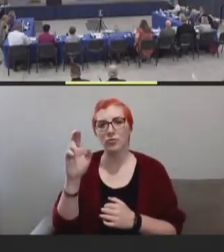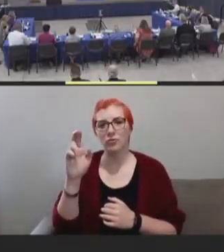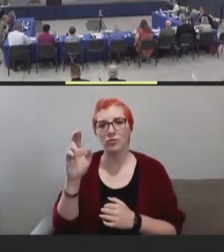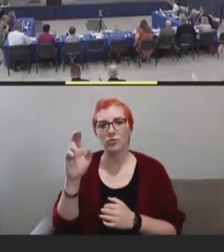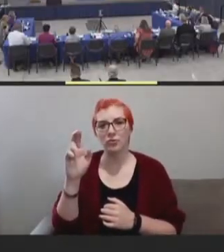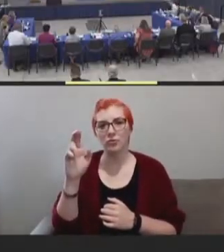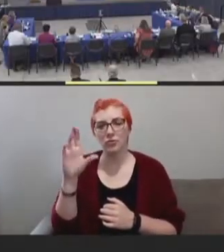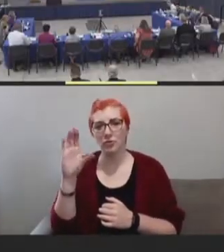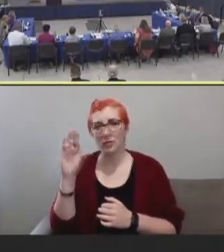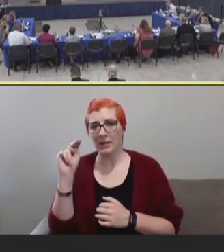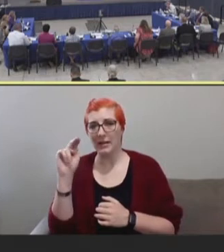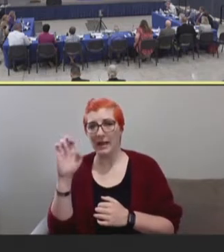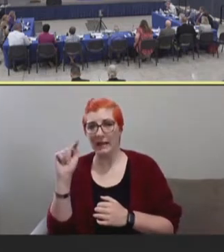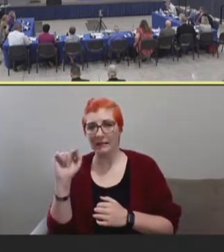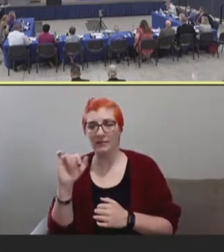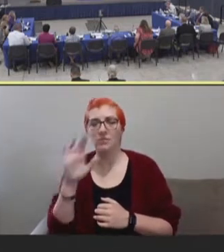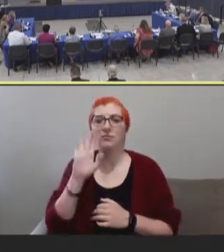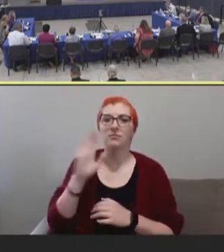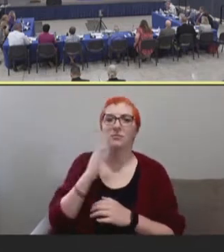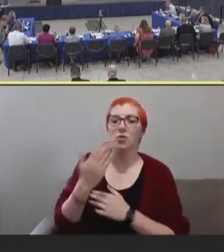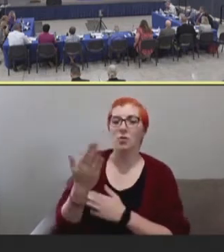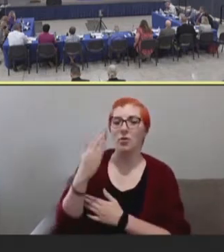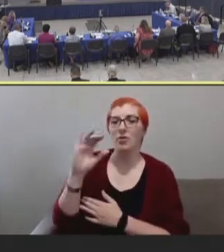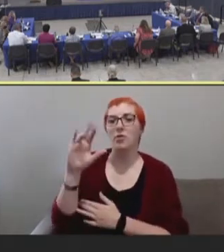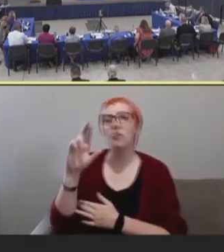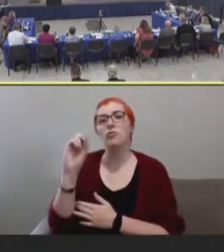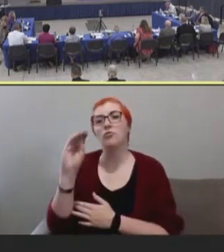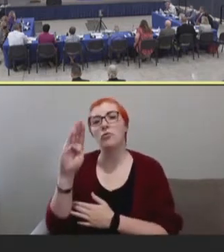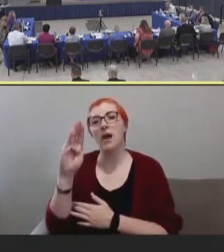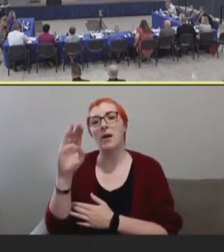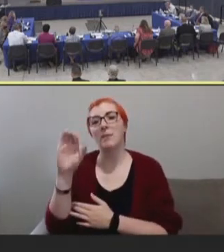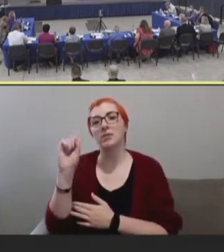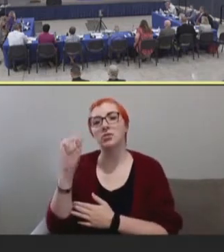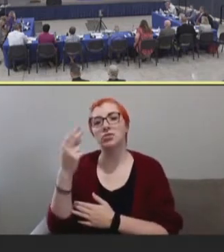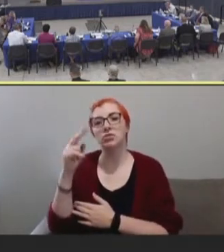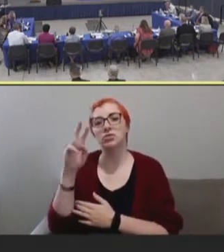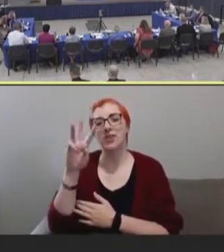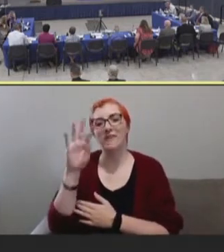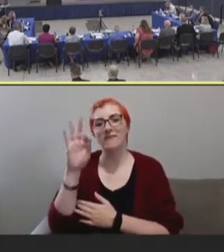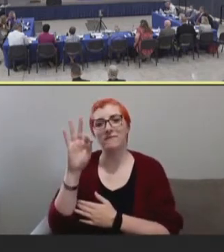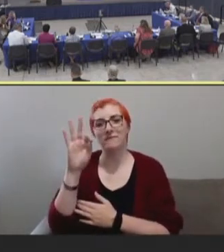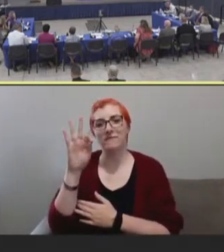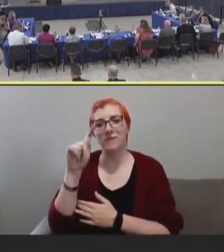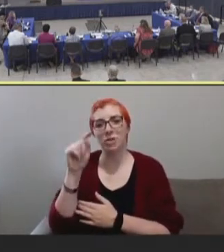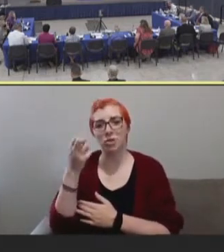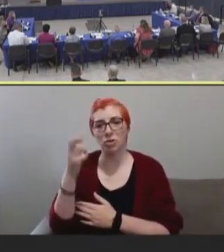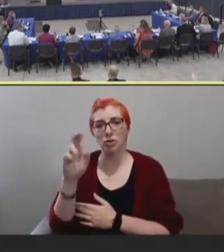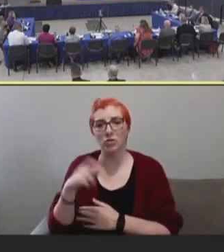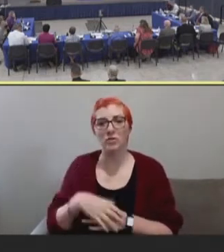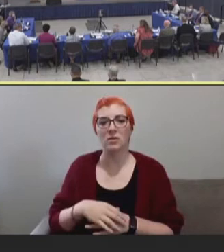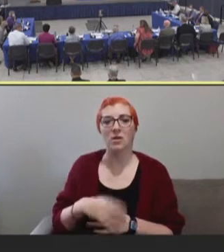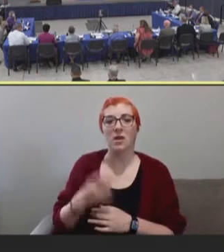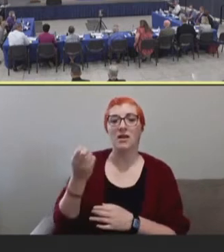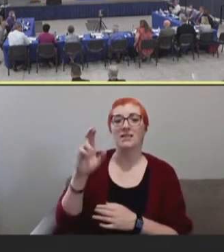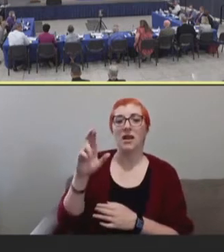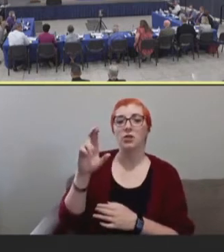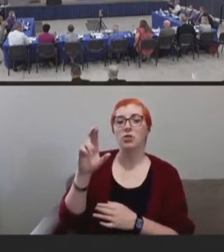morning. Rob Schechter. Good morning. Good morning. Dr. Stoltzfus.